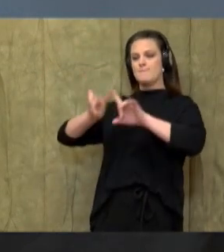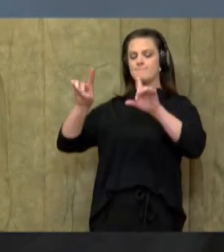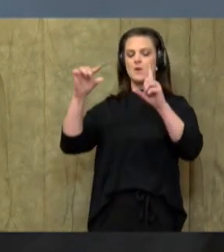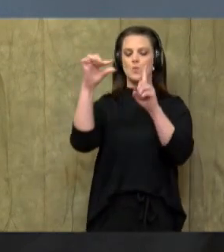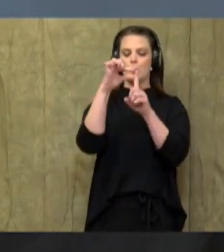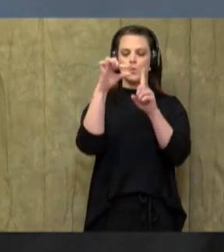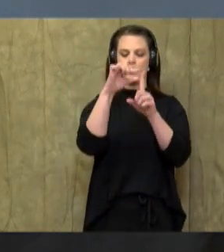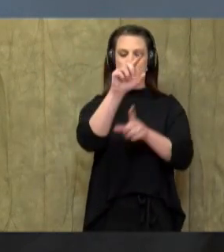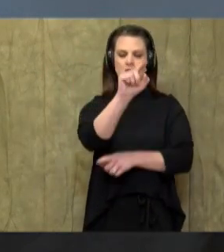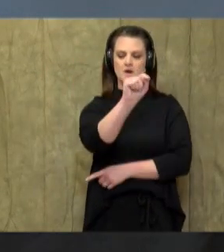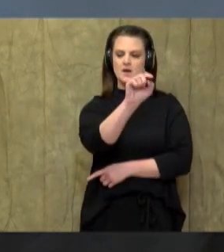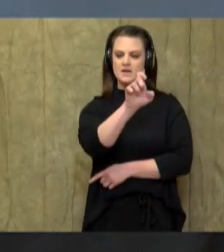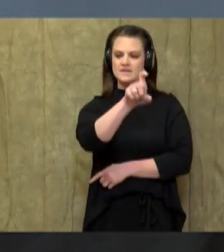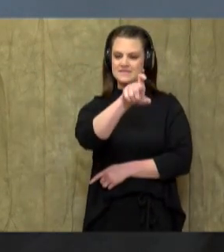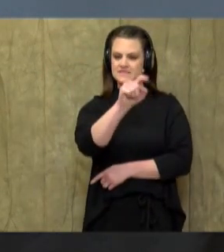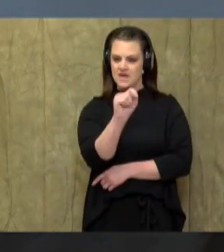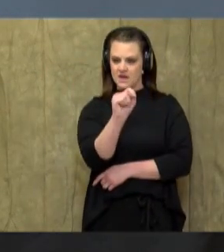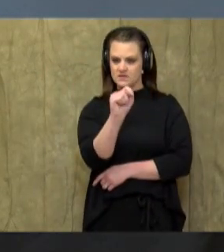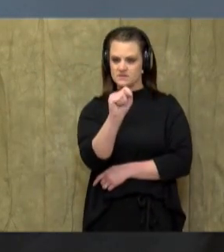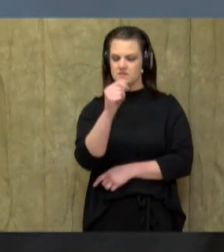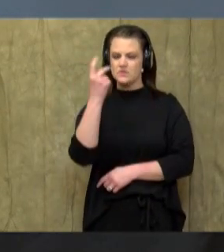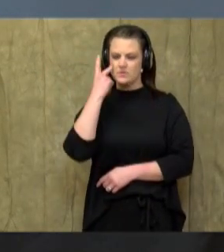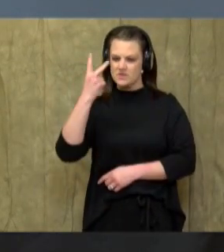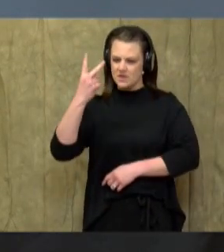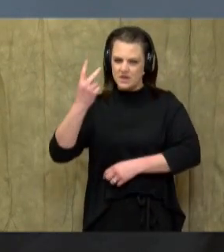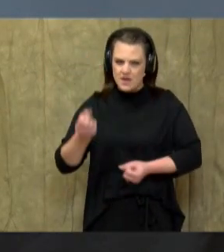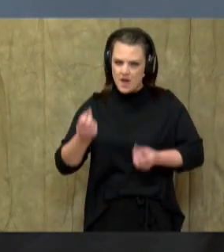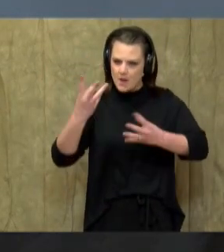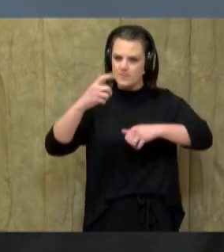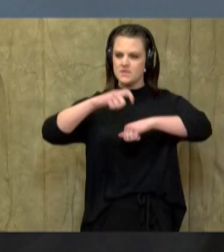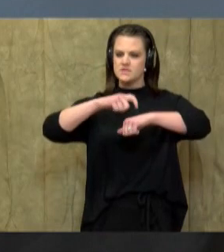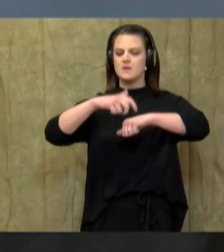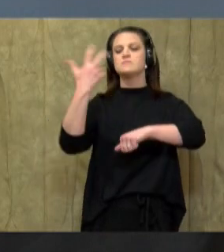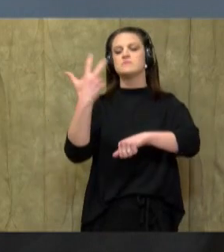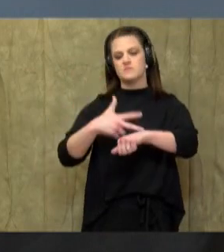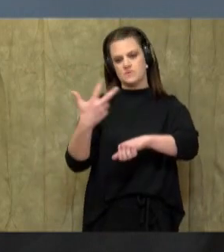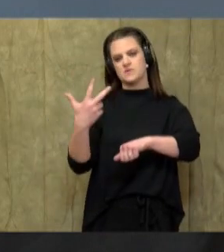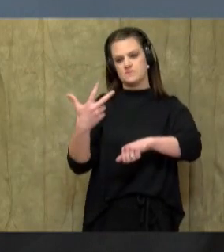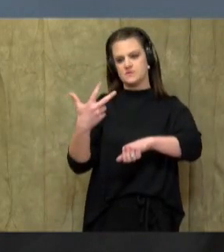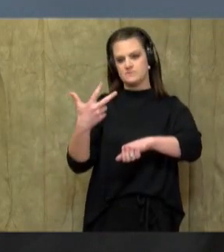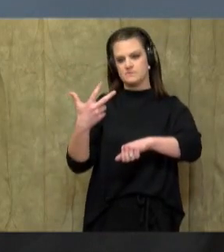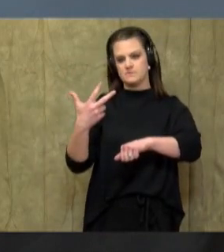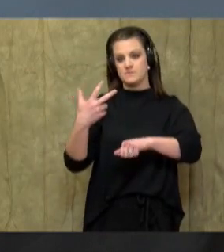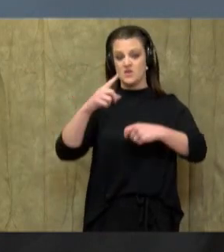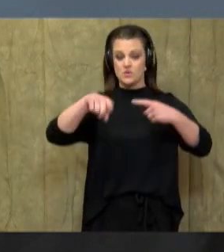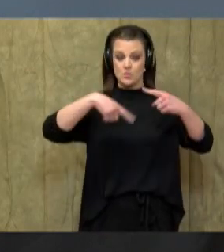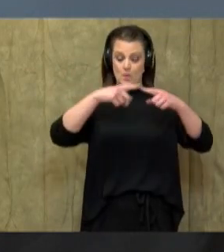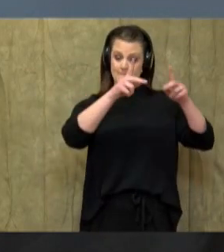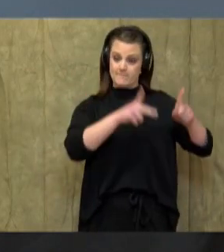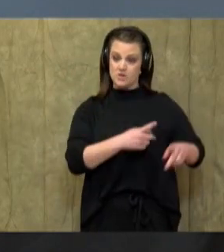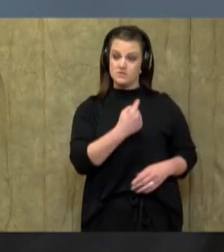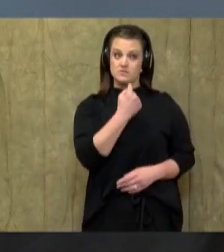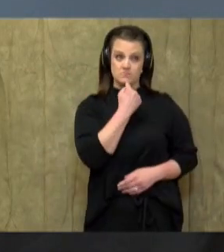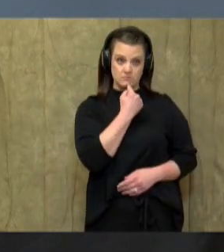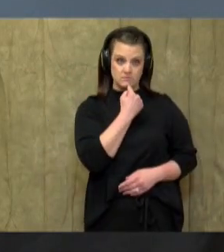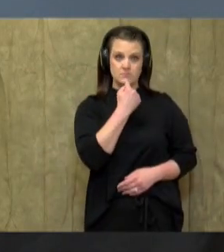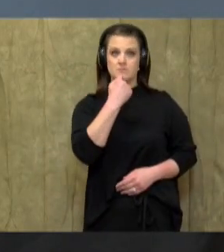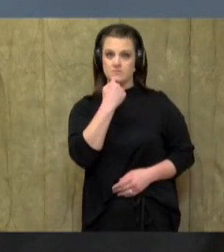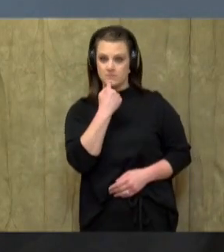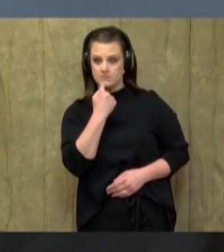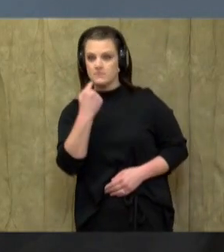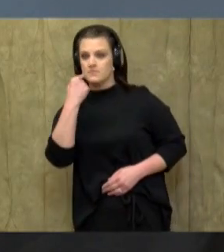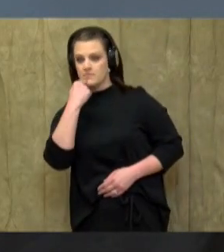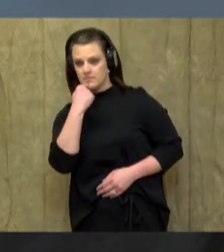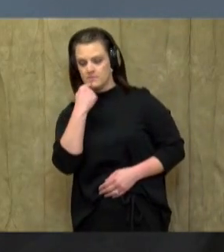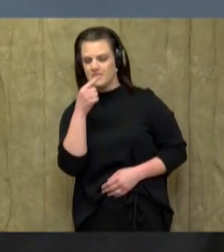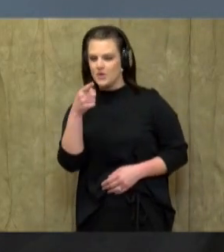is mentioned 3 times. Anytime someone repeats things more than once,